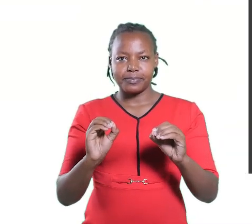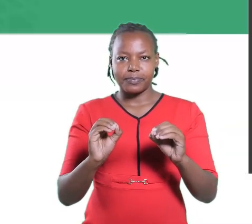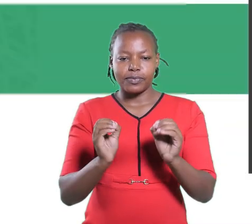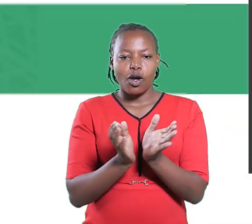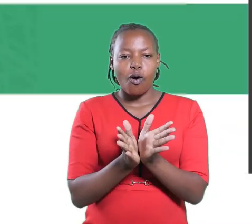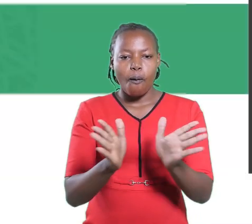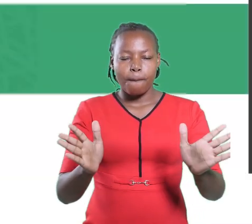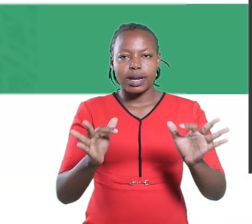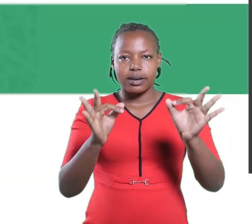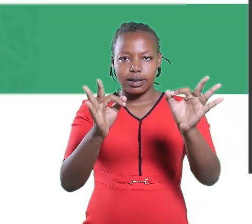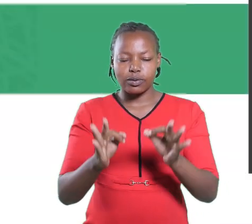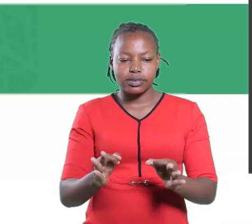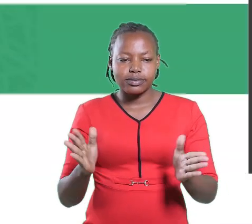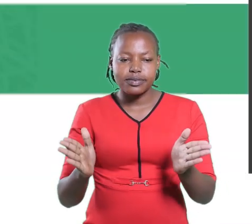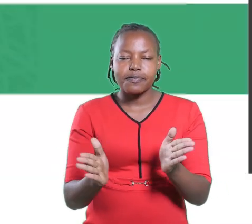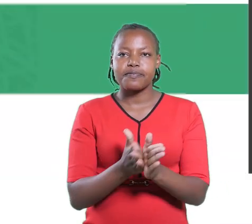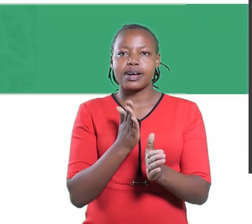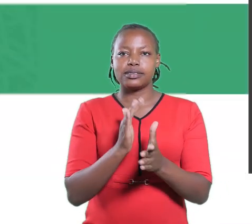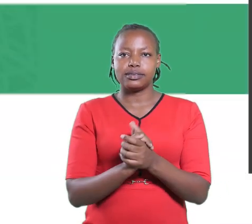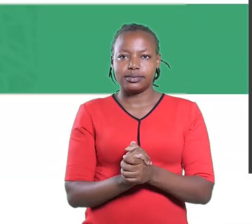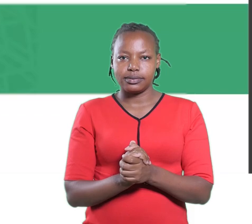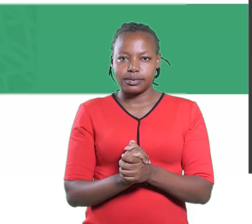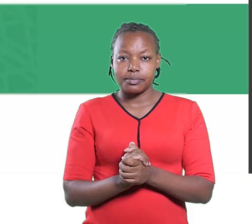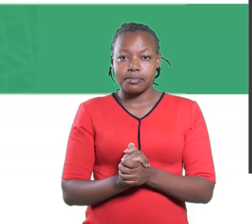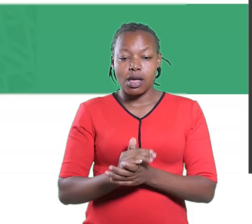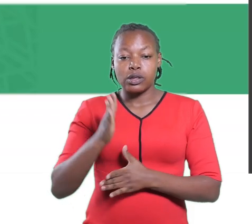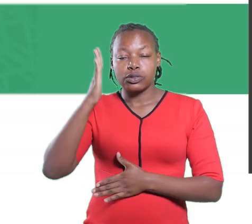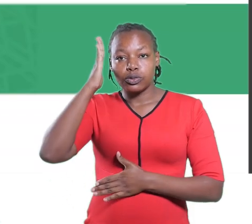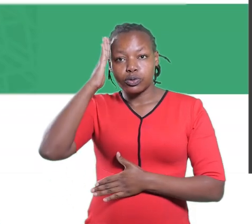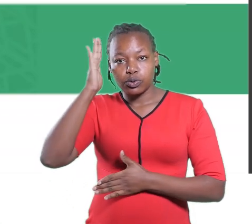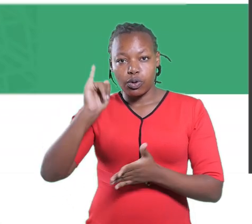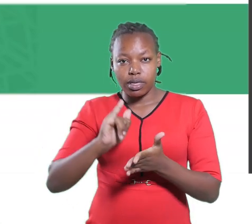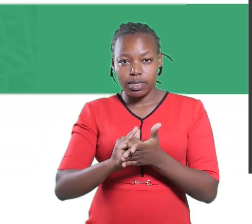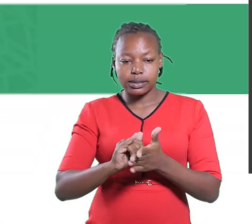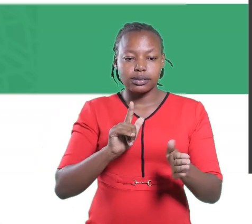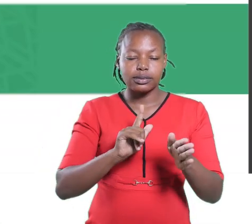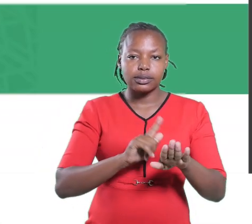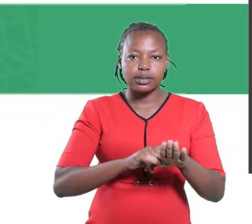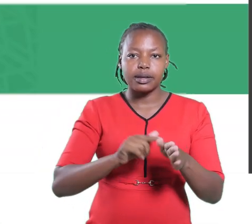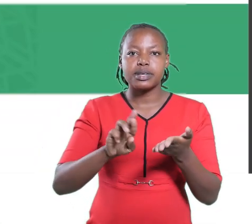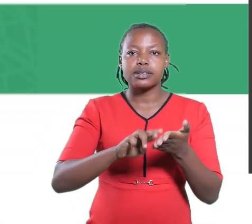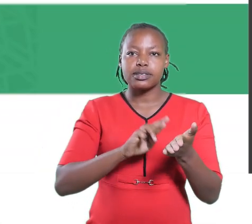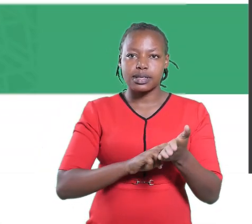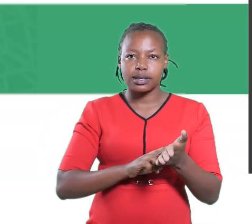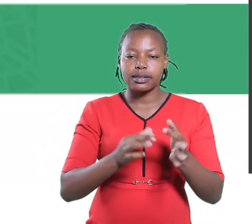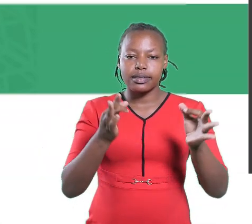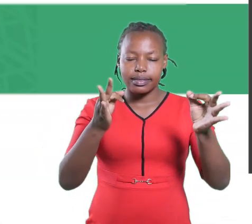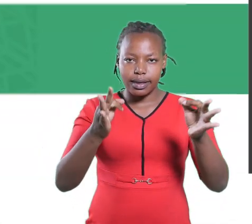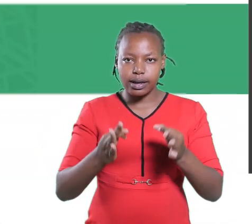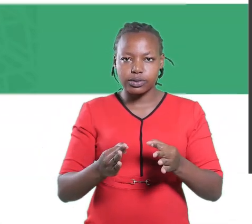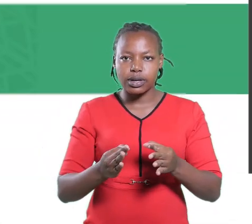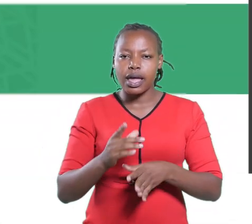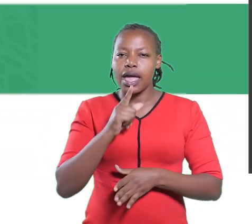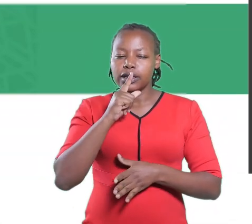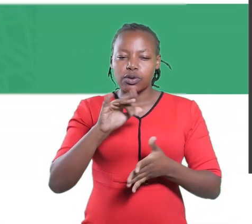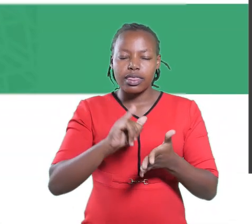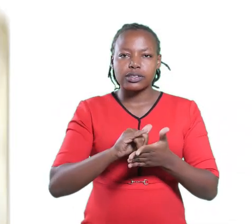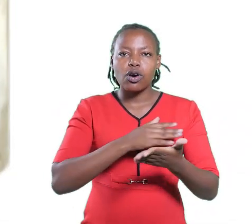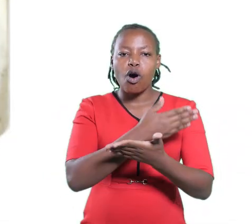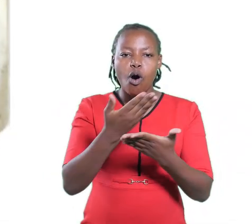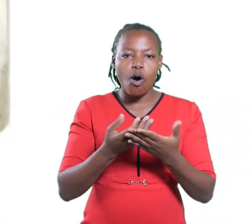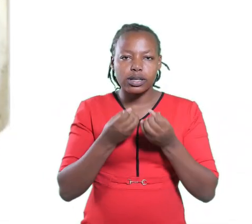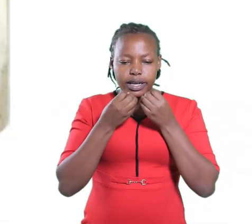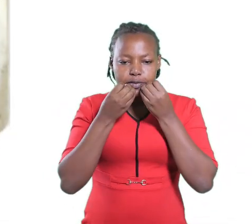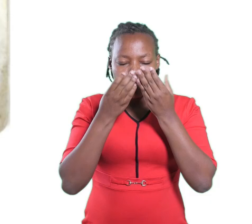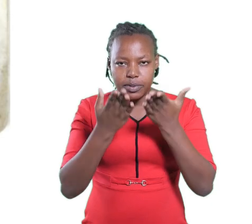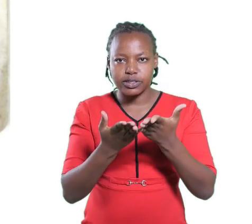an account is immediate. Please note that when registering your TIMS account, ensure all the